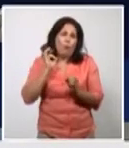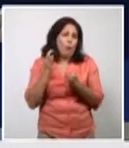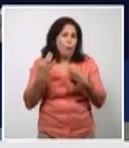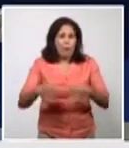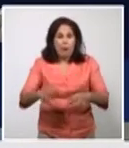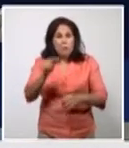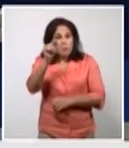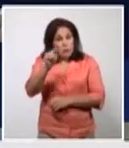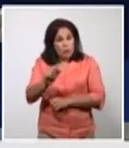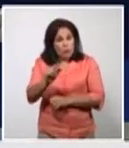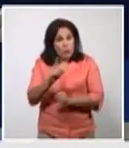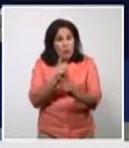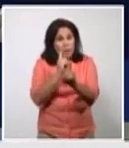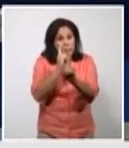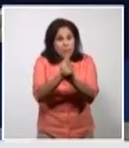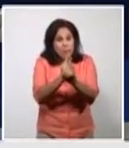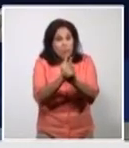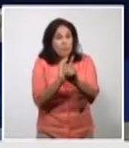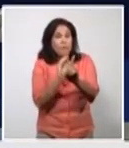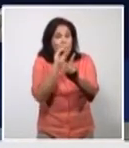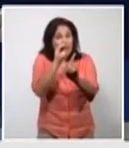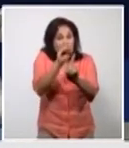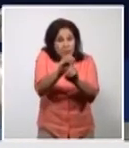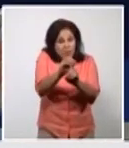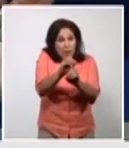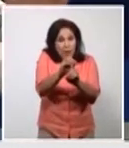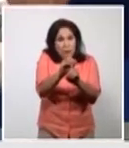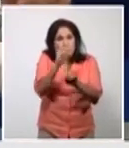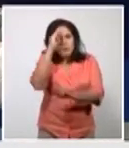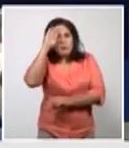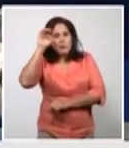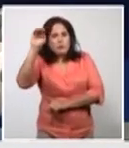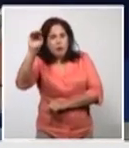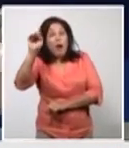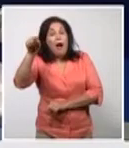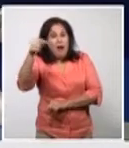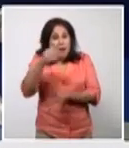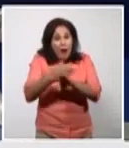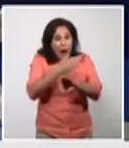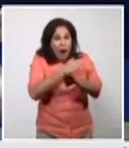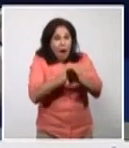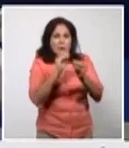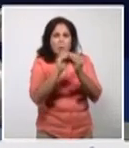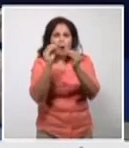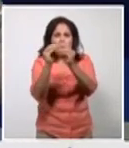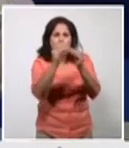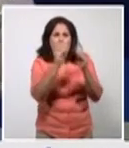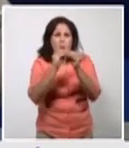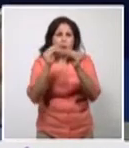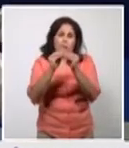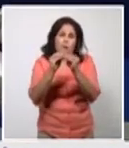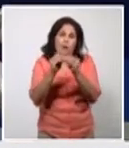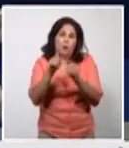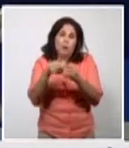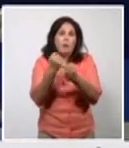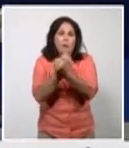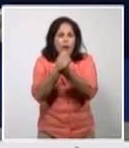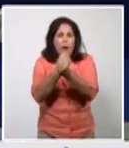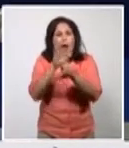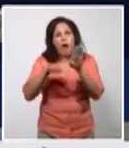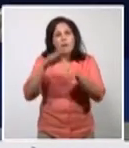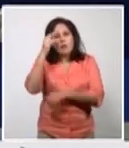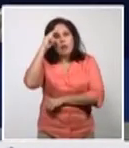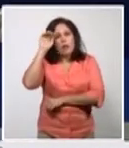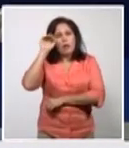Therefore, it's logical that people who have been in contact with that confirmed case are at